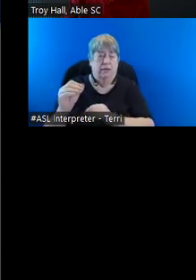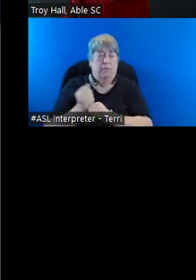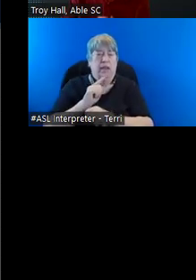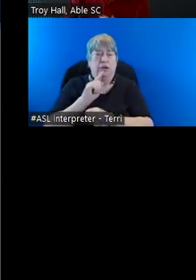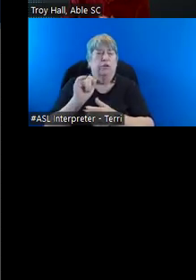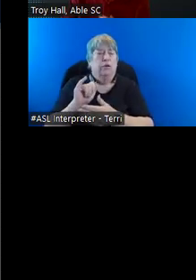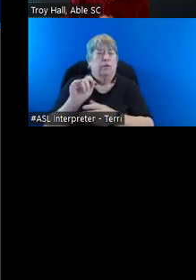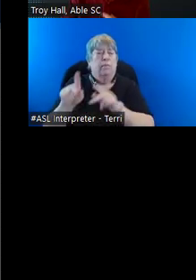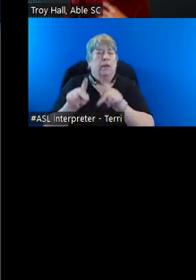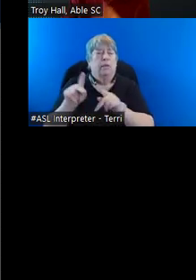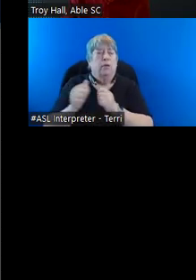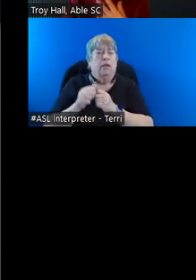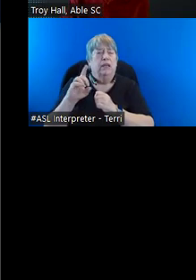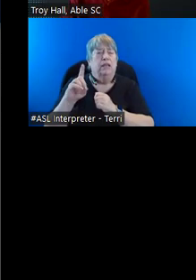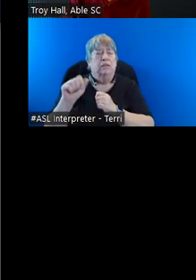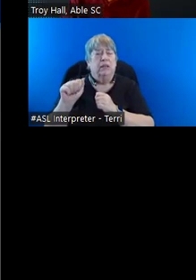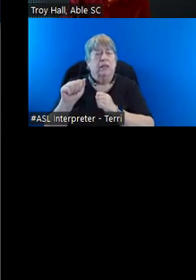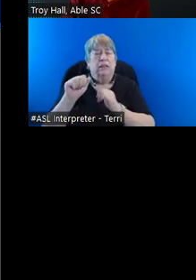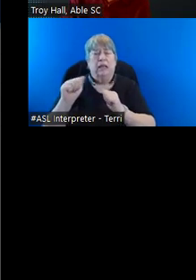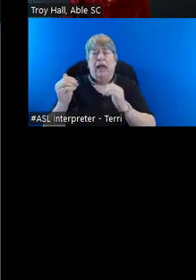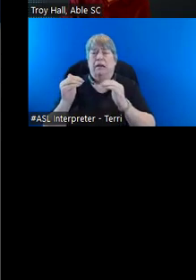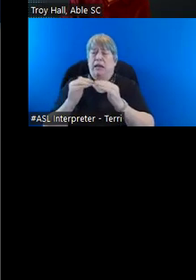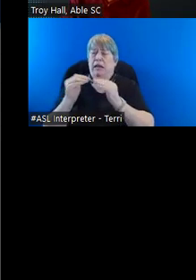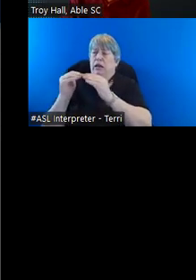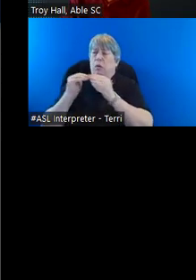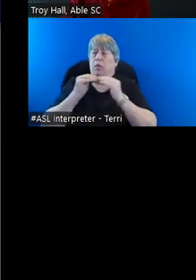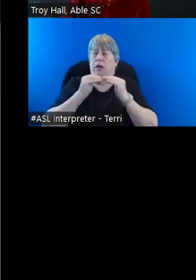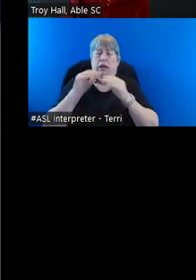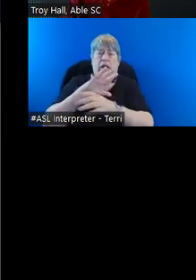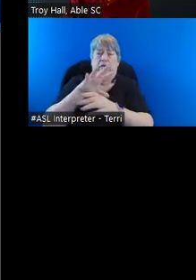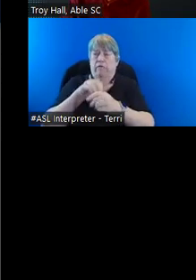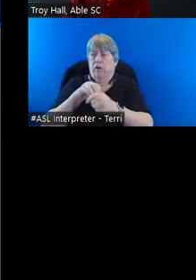can equally engage in the workplace.